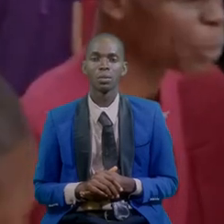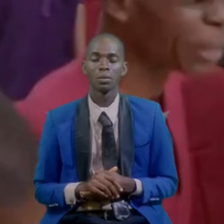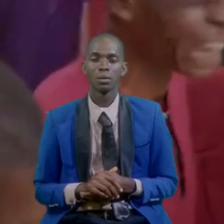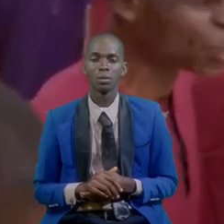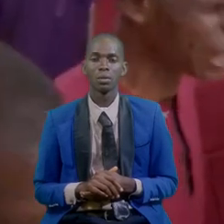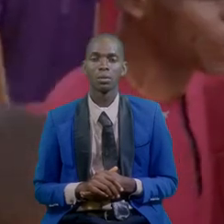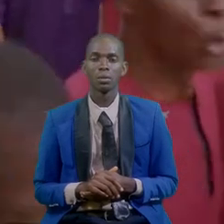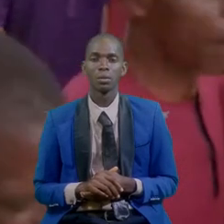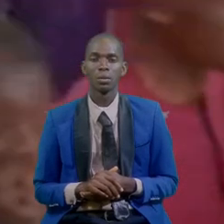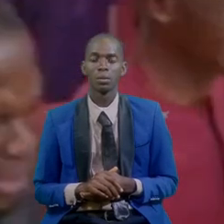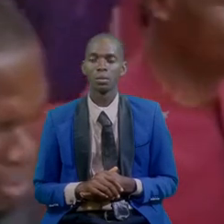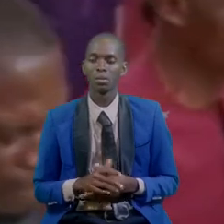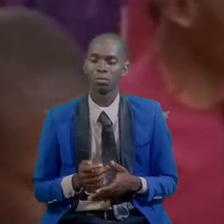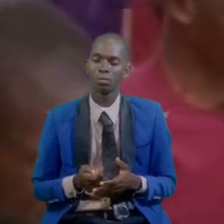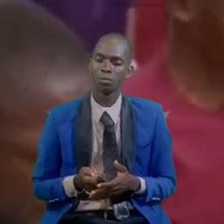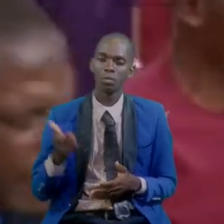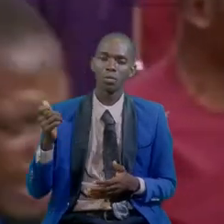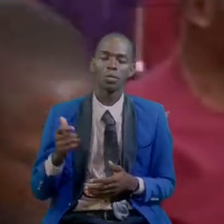Get rid of Baal.